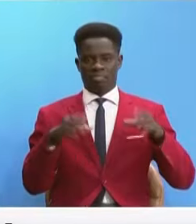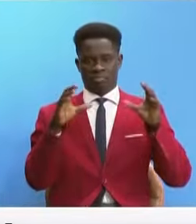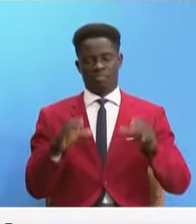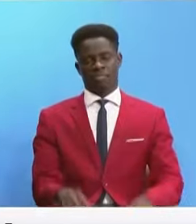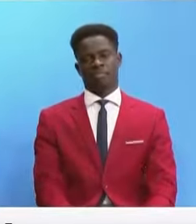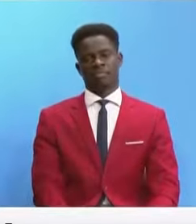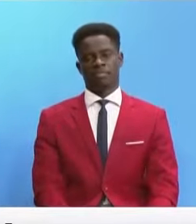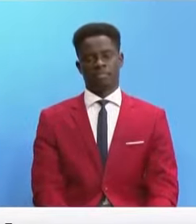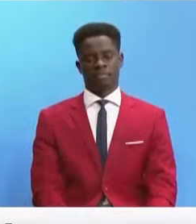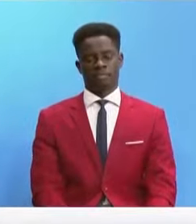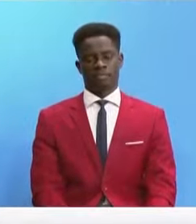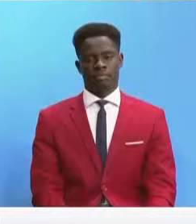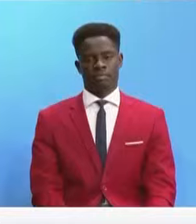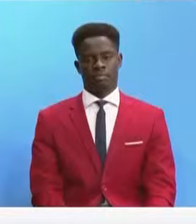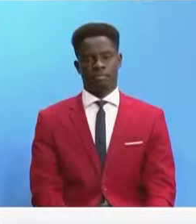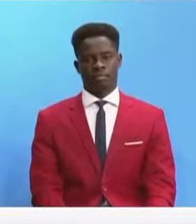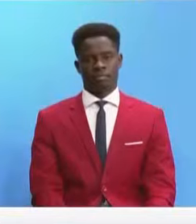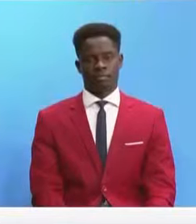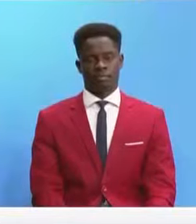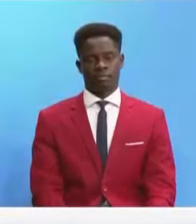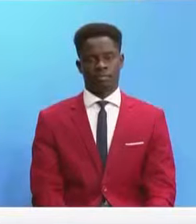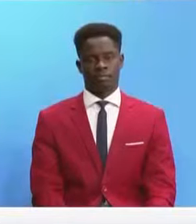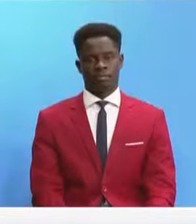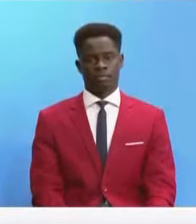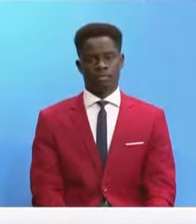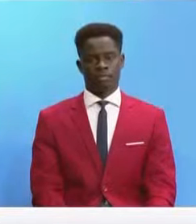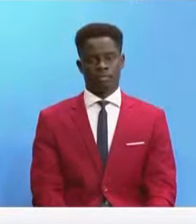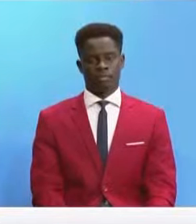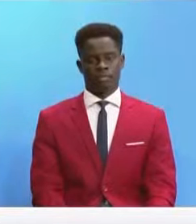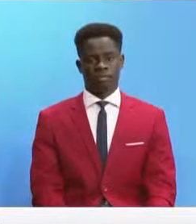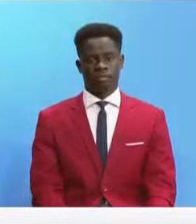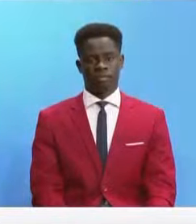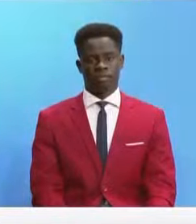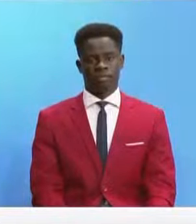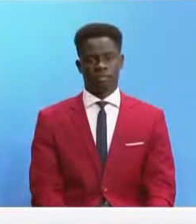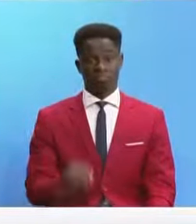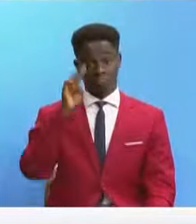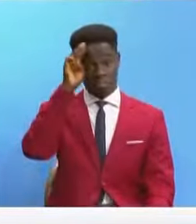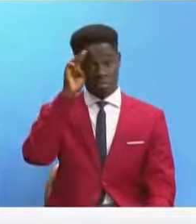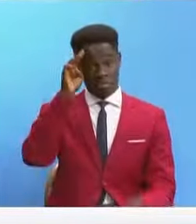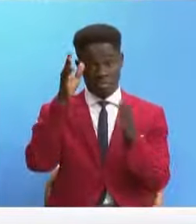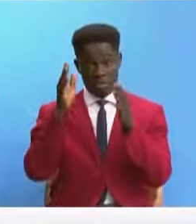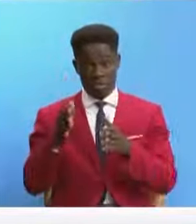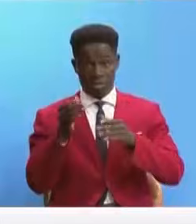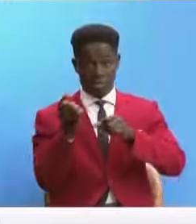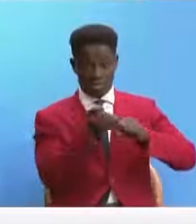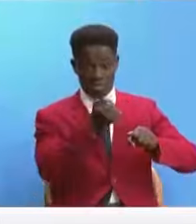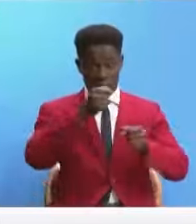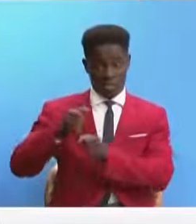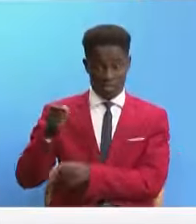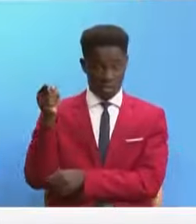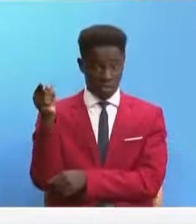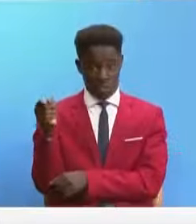District, Southern Province. The news continues. Minister of Defense Ambrose Lufuma has reaffirmed